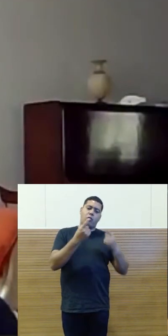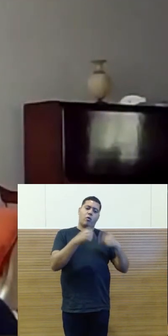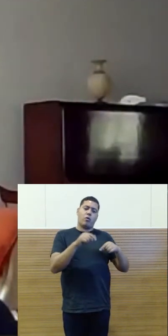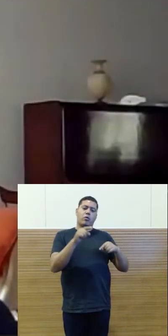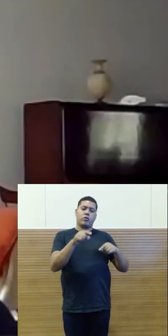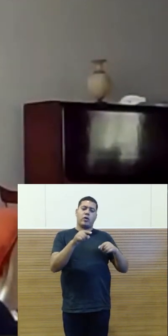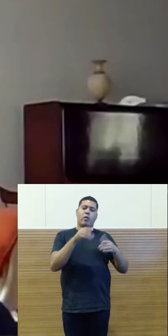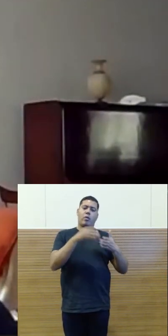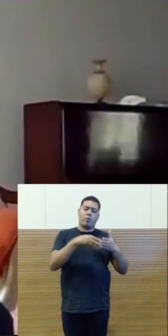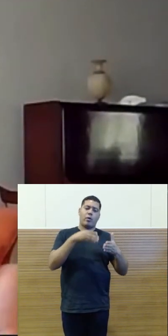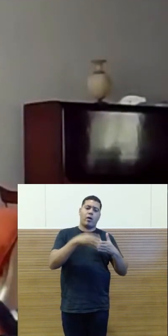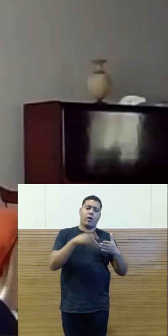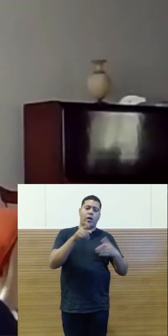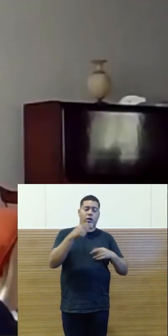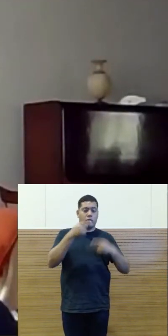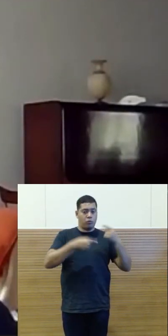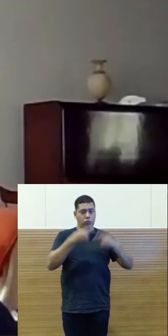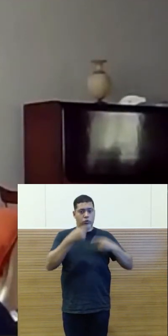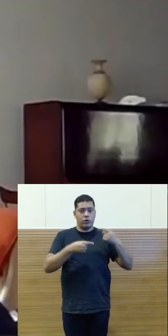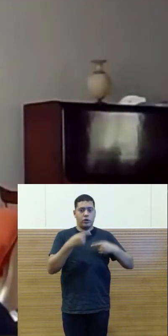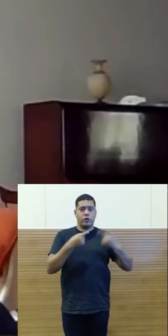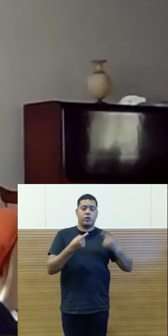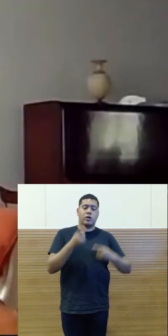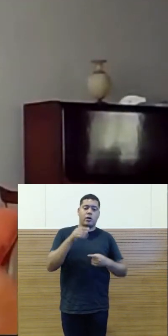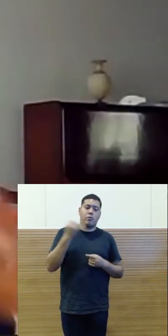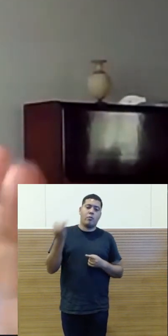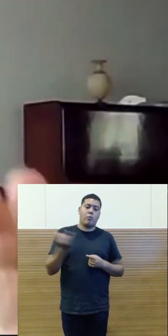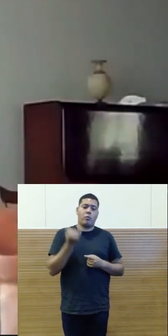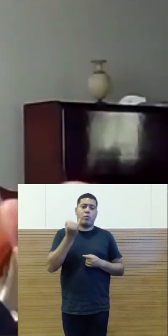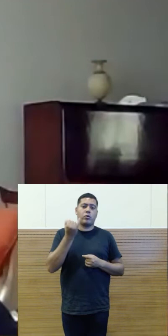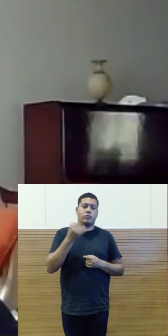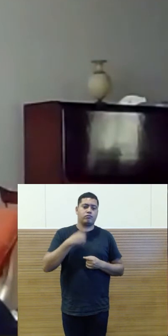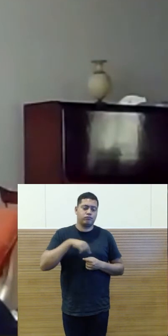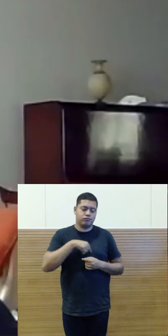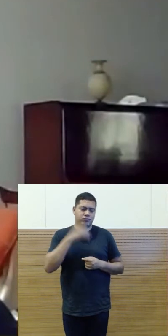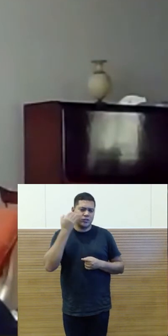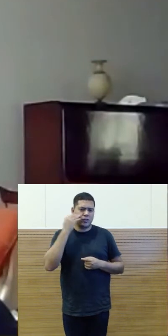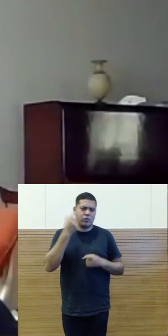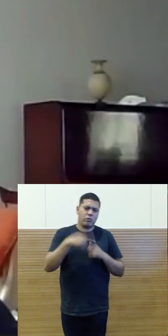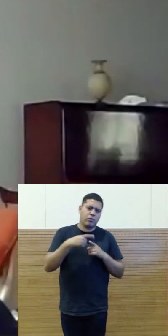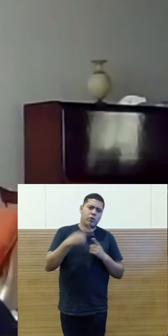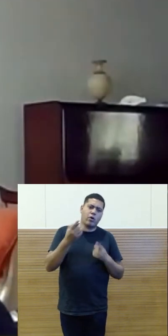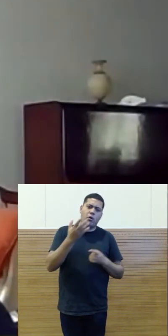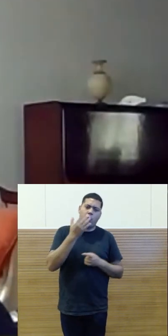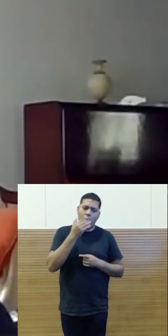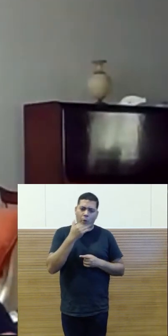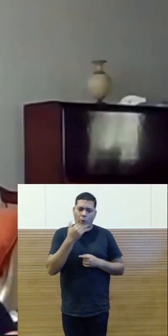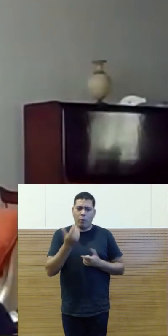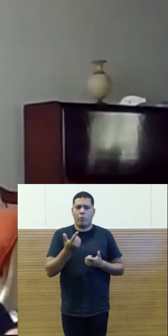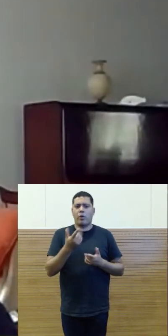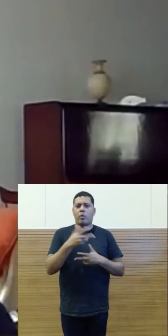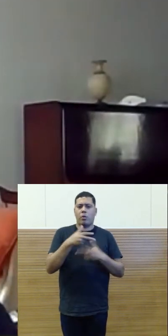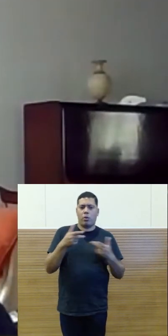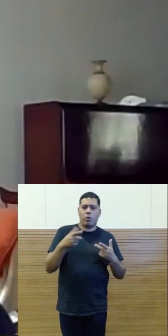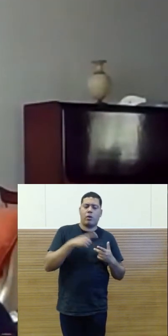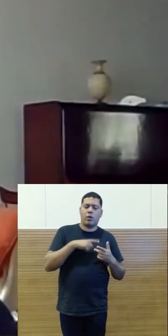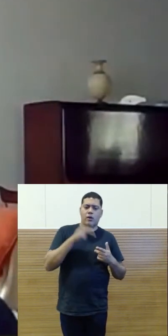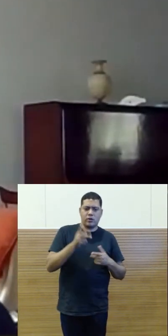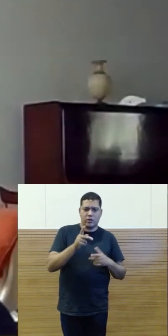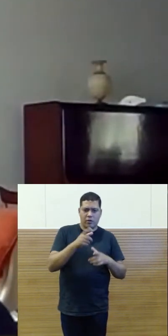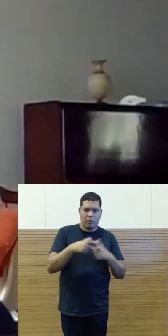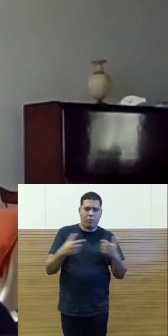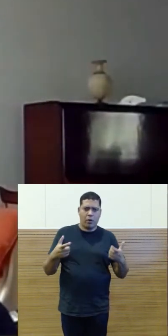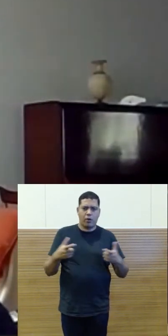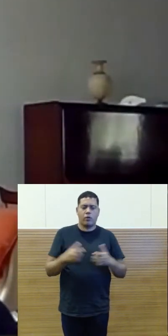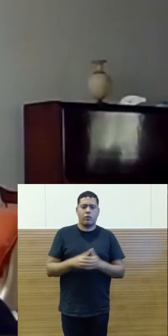to go against these obstacles. Under these policies, it is fundamental for us to understand why the